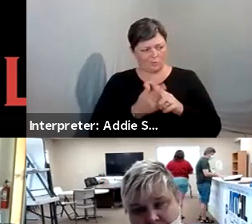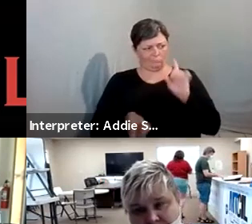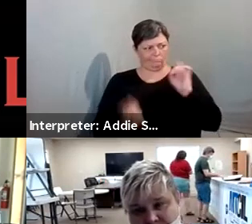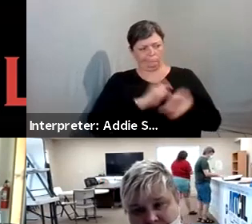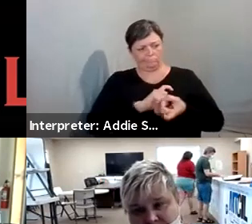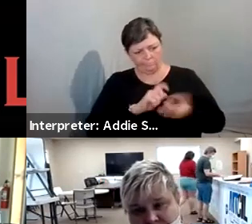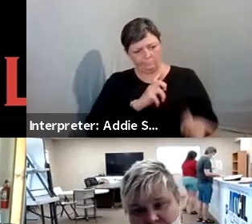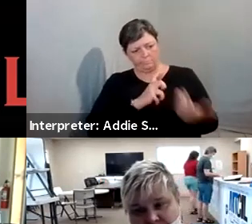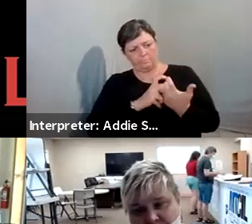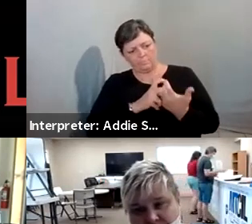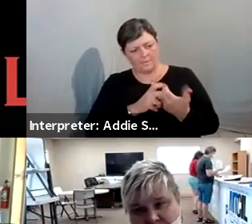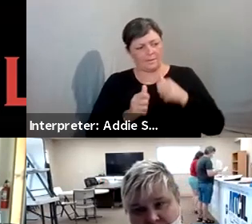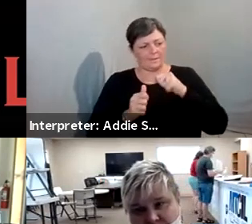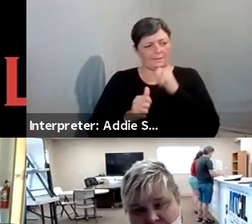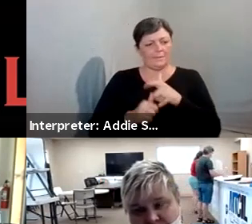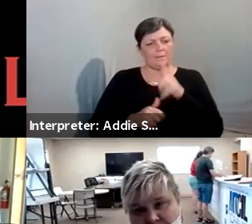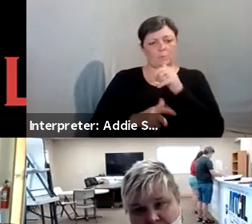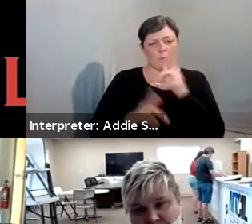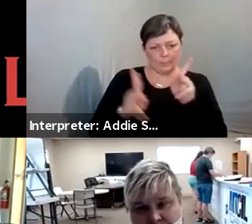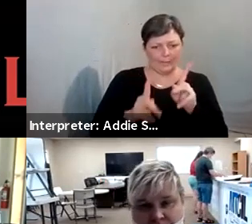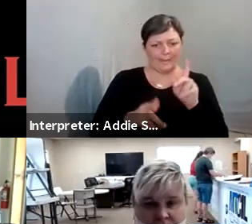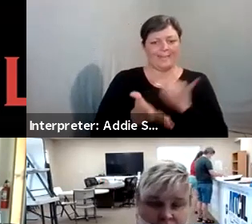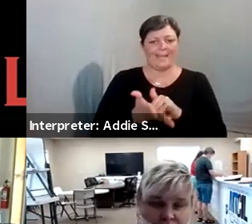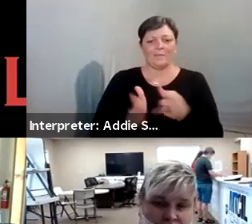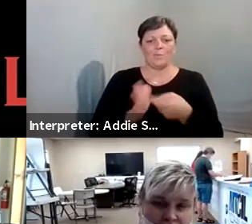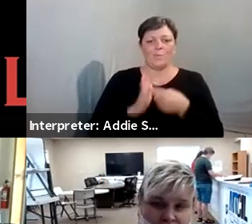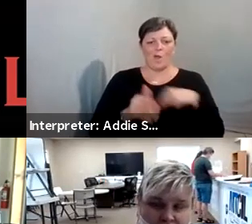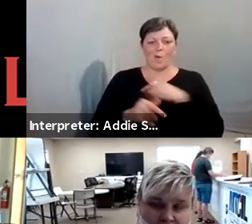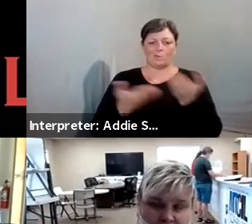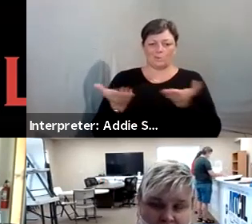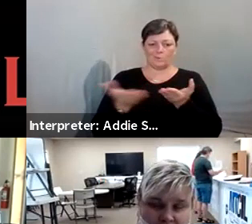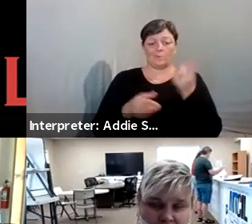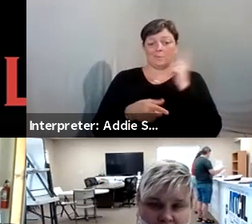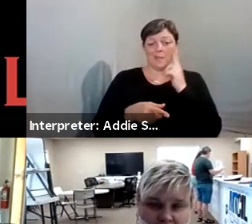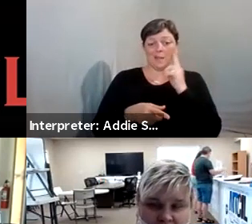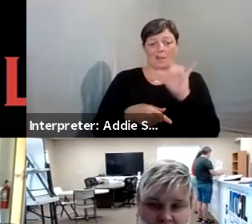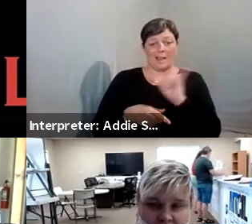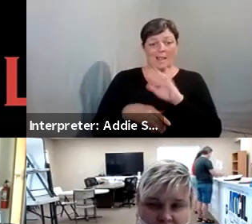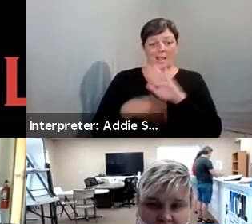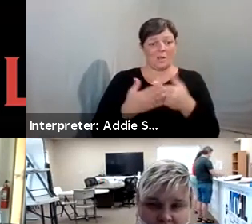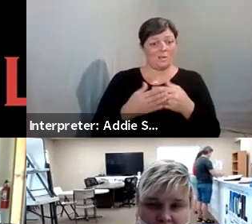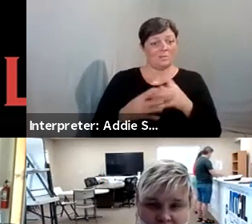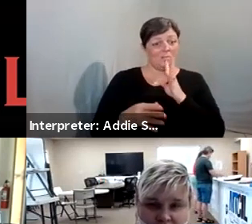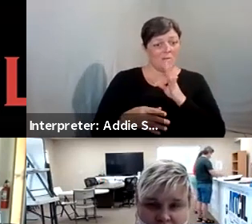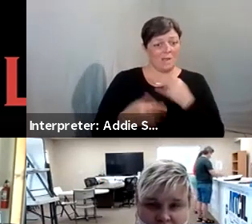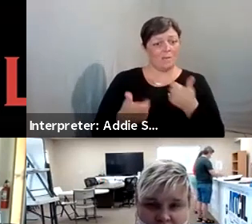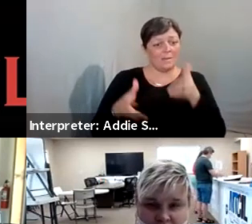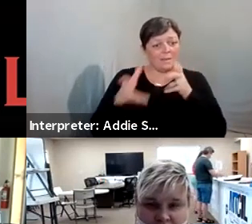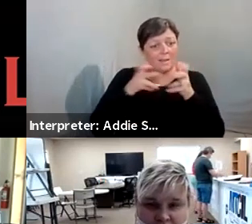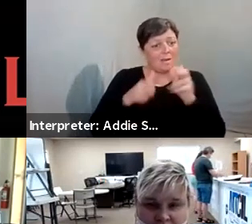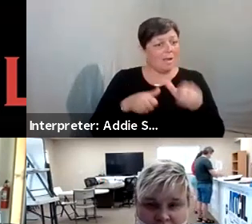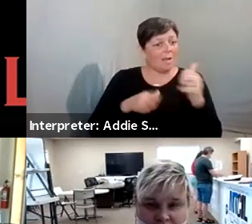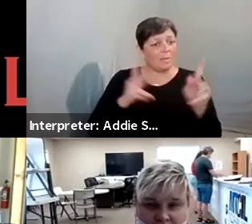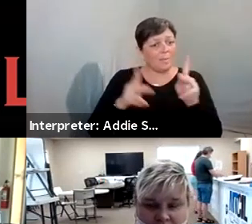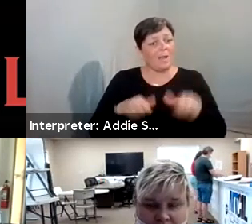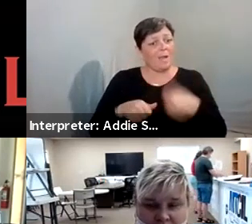gears and not let people down that need our services. So it sounds like everybody who's talked so far, I'd like to hear from some of the other folks in different parts